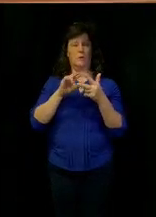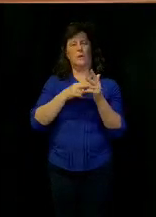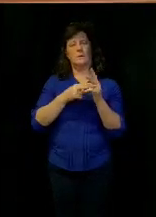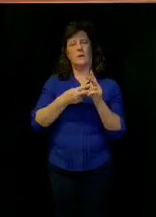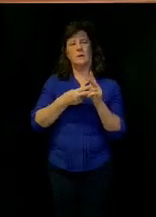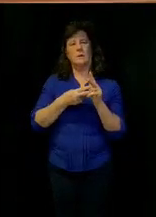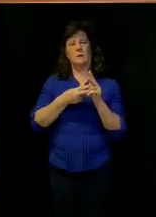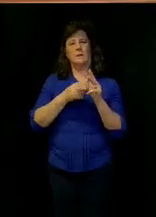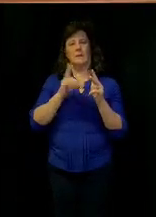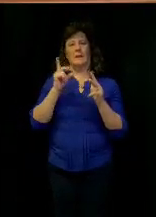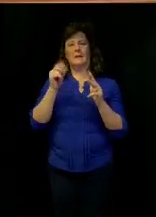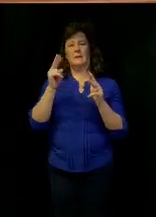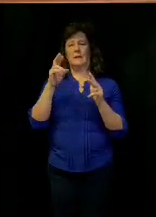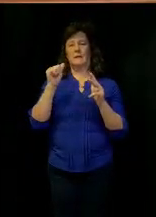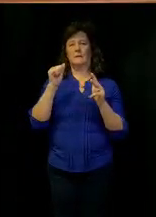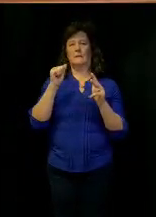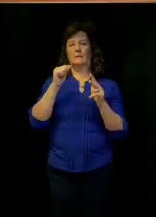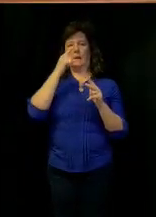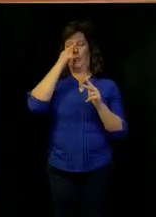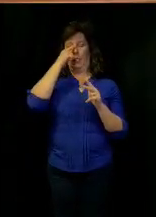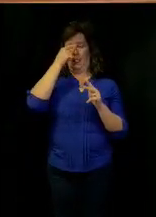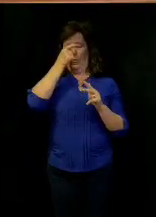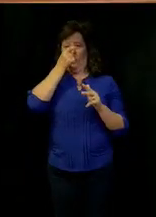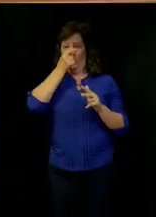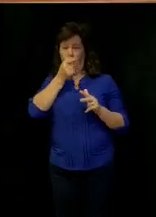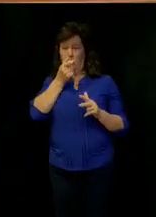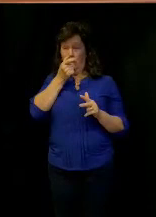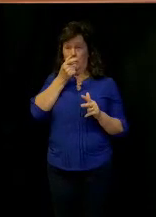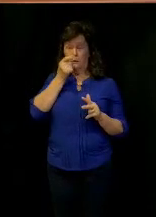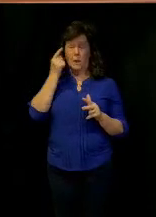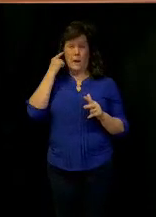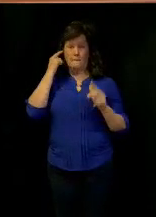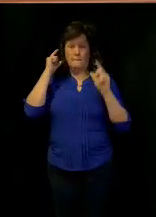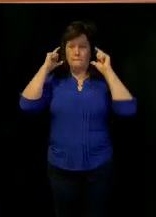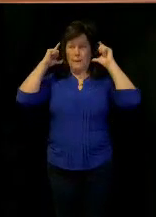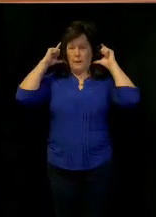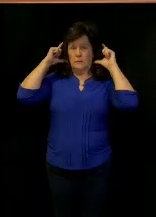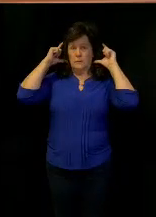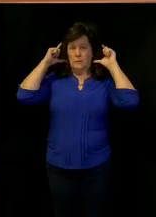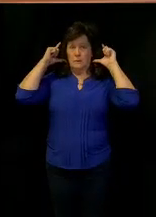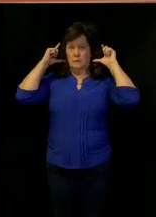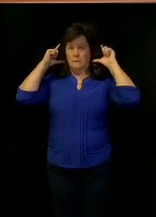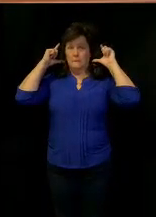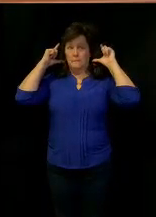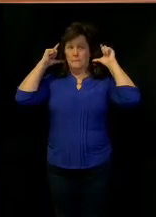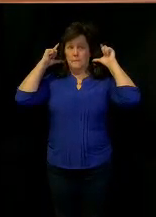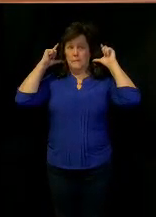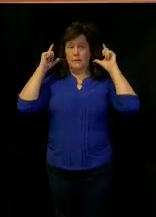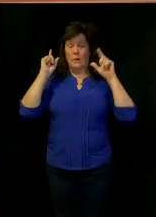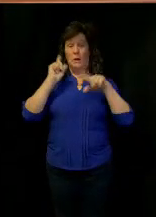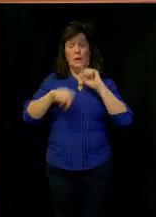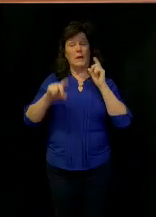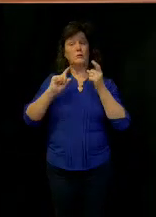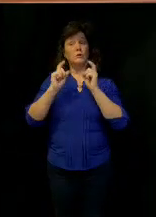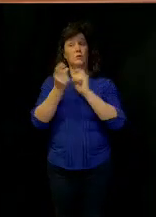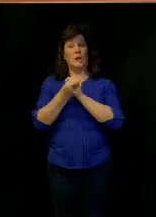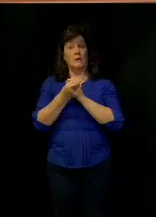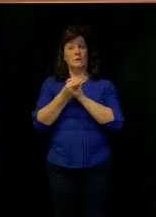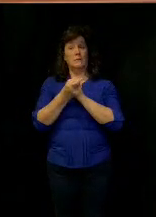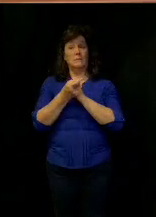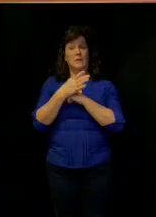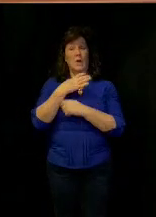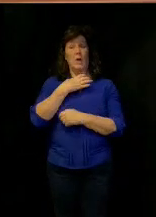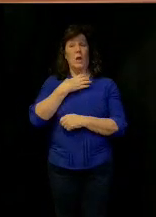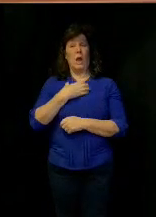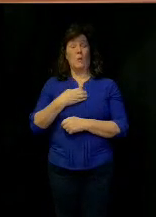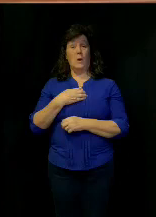This is DNA. You know, your long nose, your big ears. We can't change that. I wish when we all come to